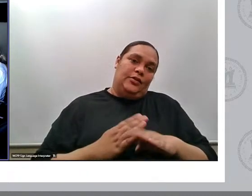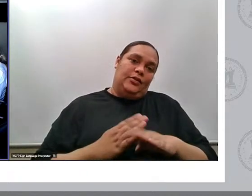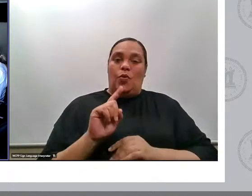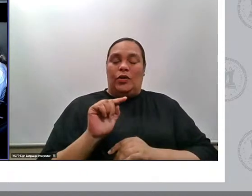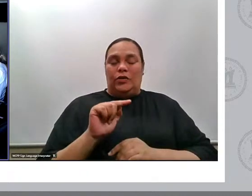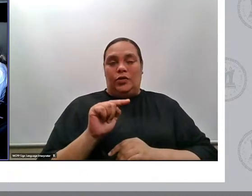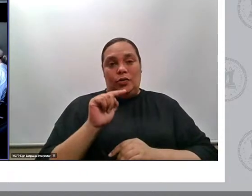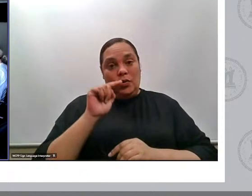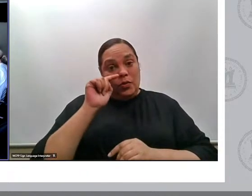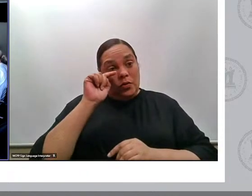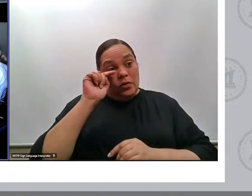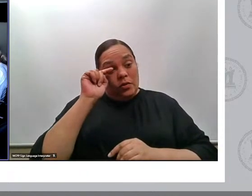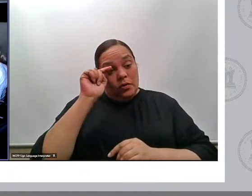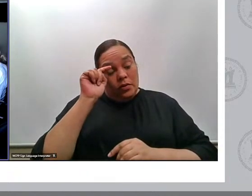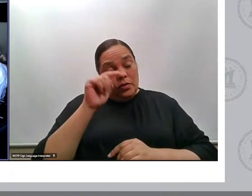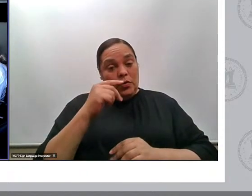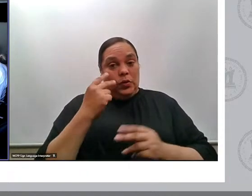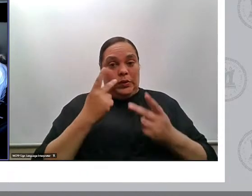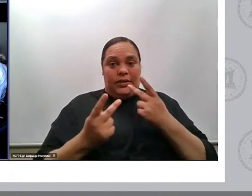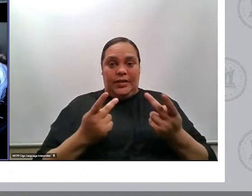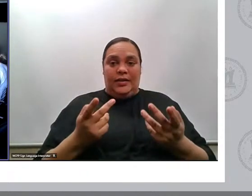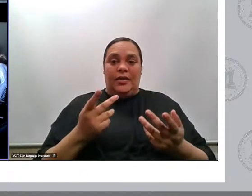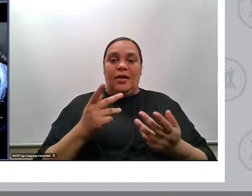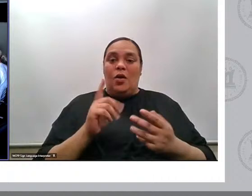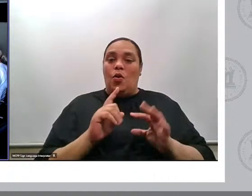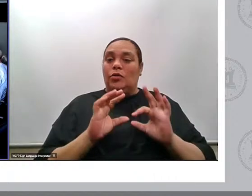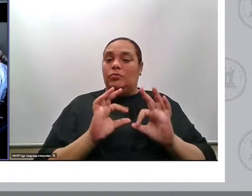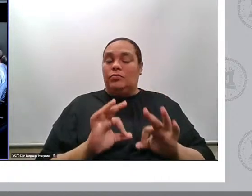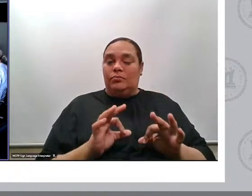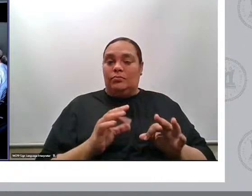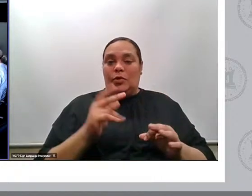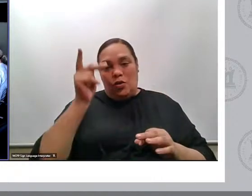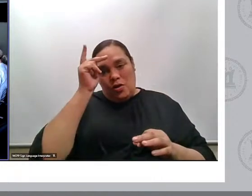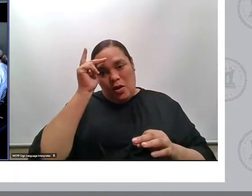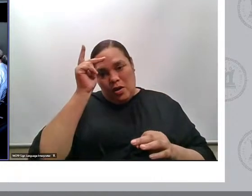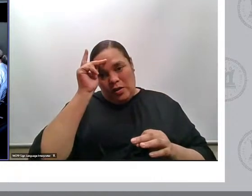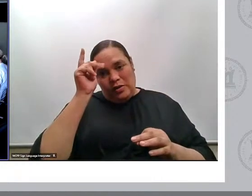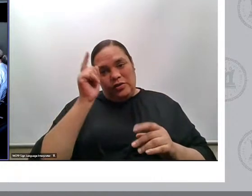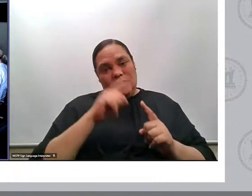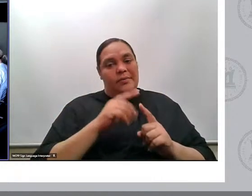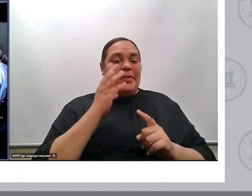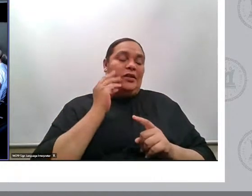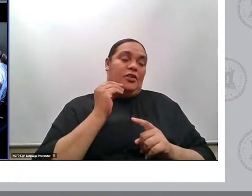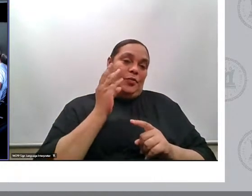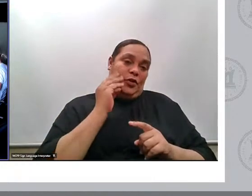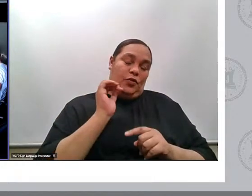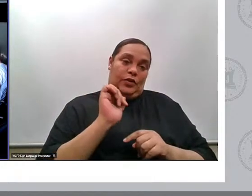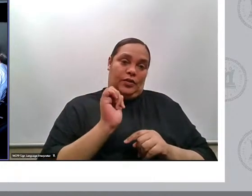you measure what an appropriate knowledge and experience.